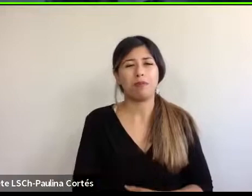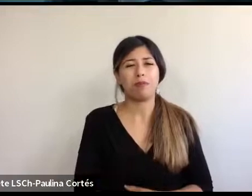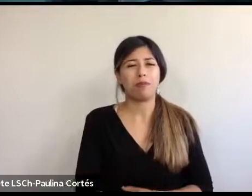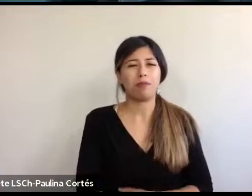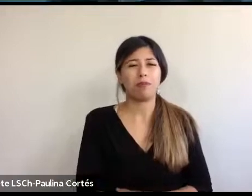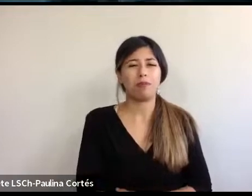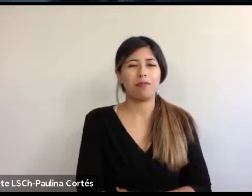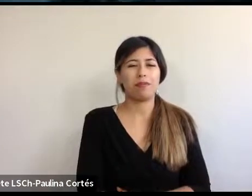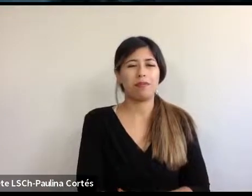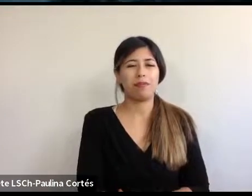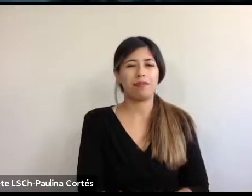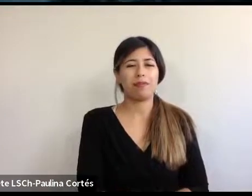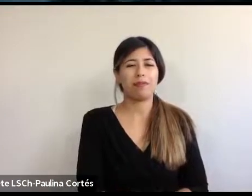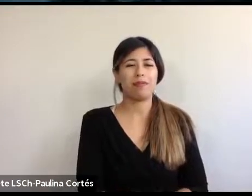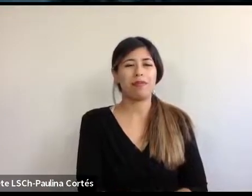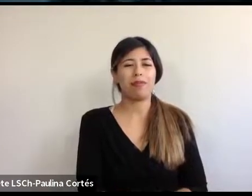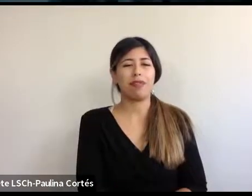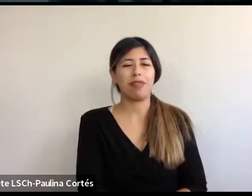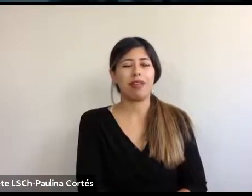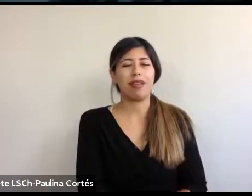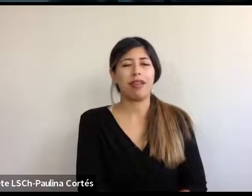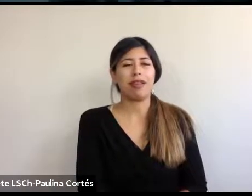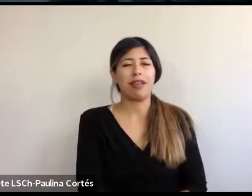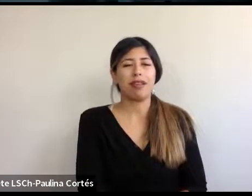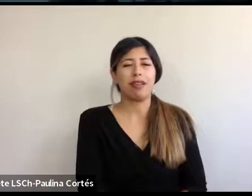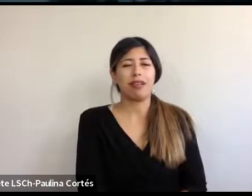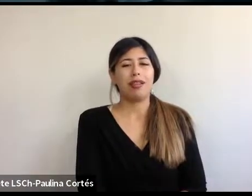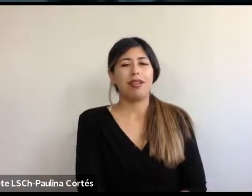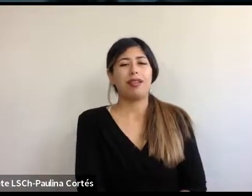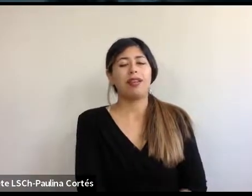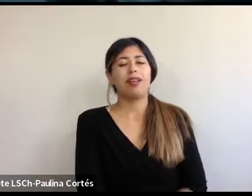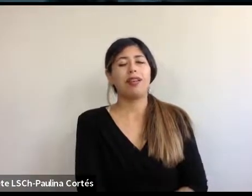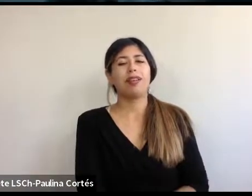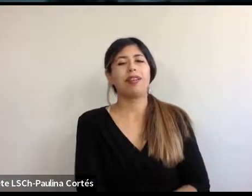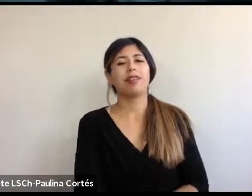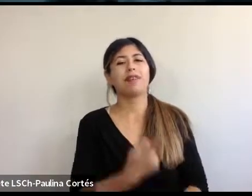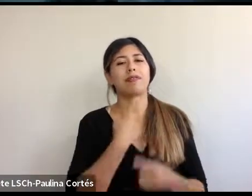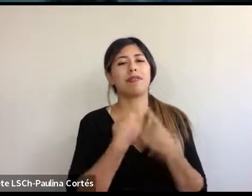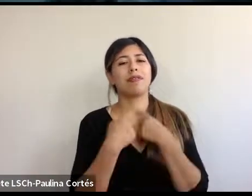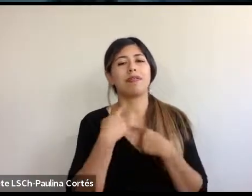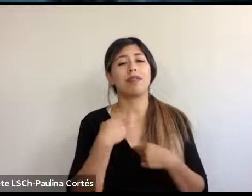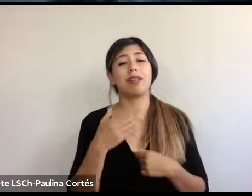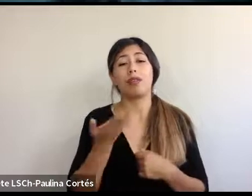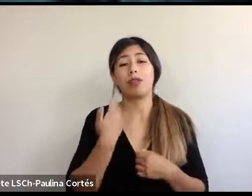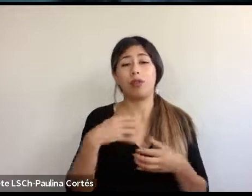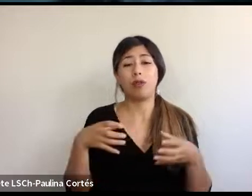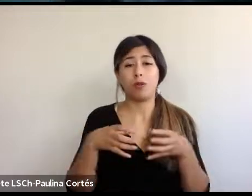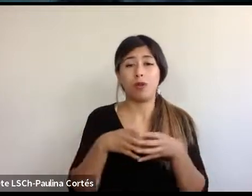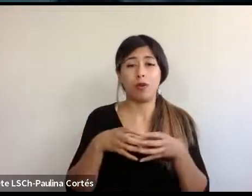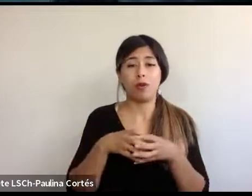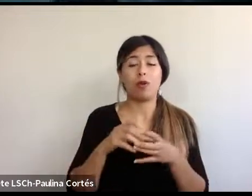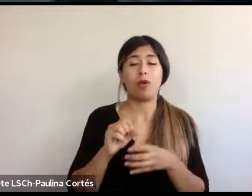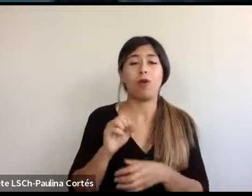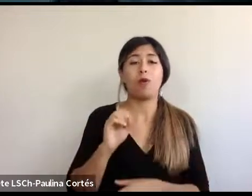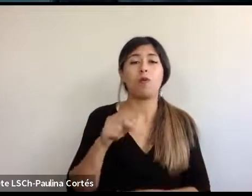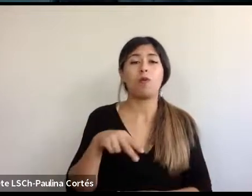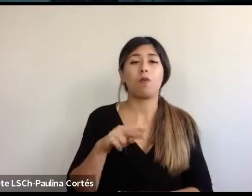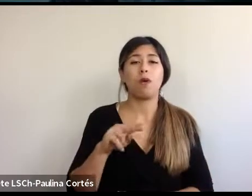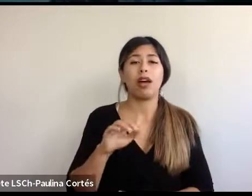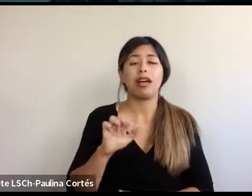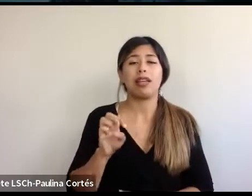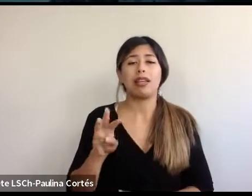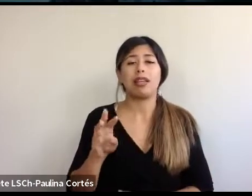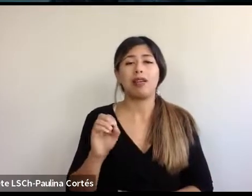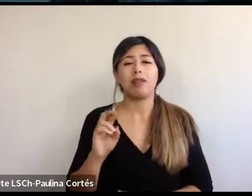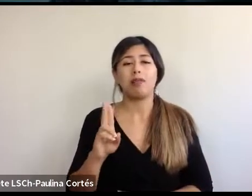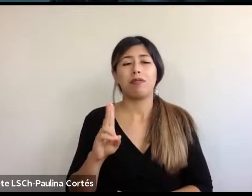Yeah, for One World, we are not doing the industry session by ourselves, but we are lucky enough